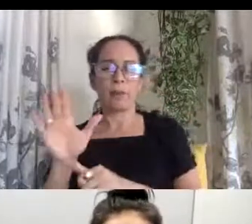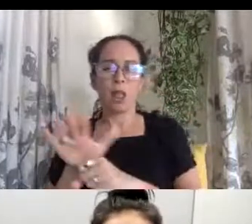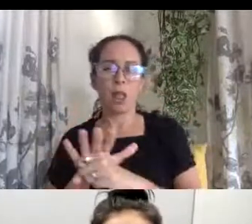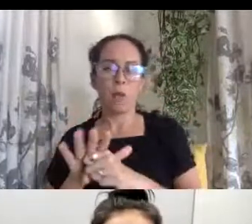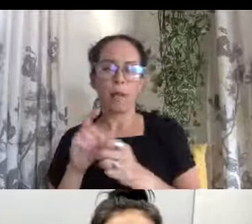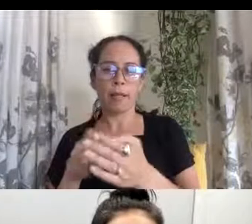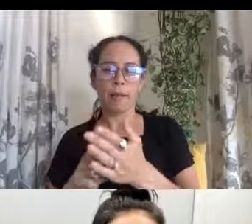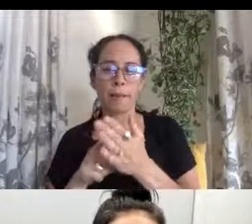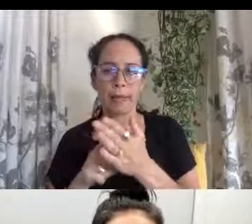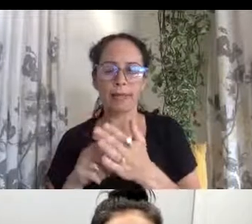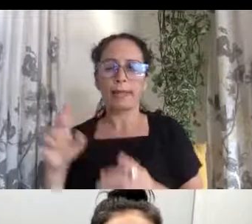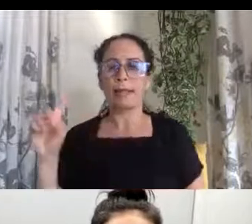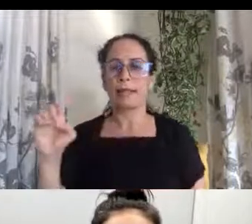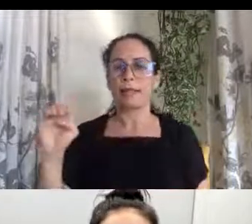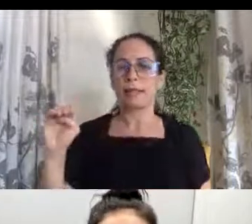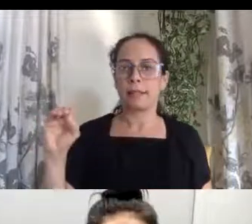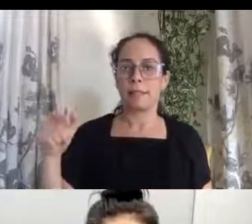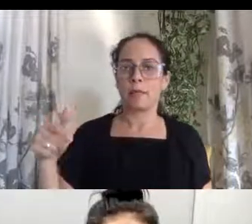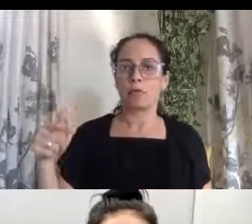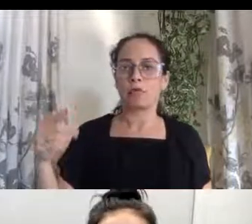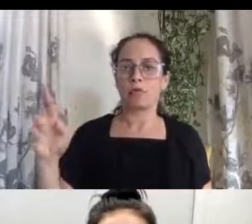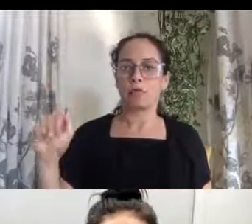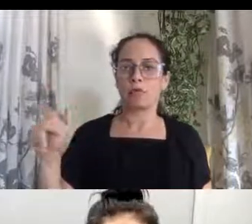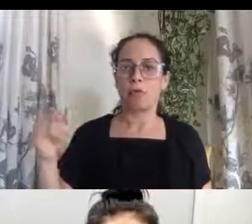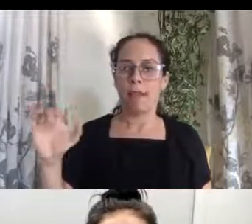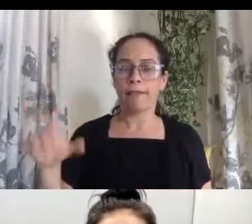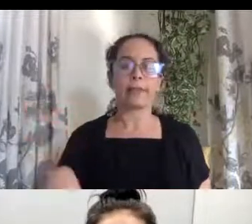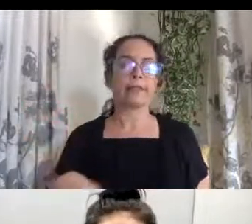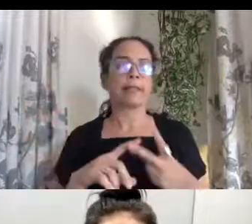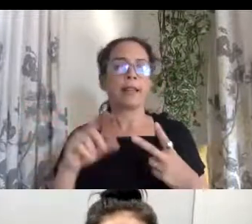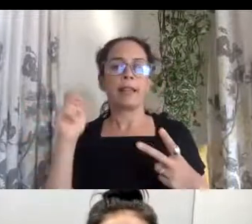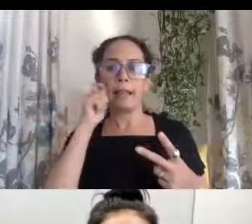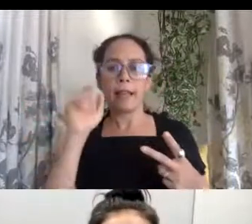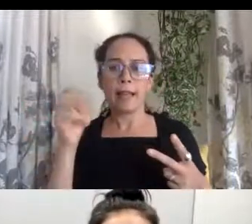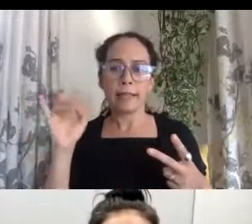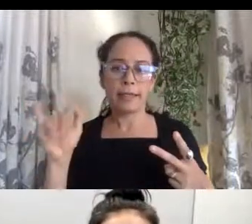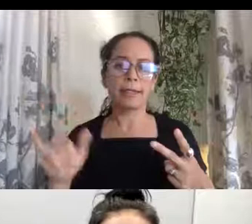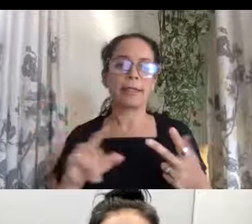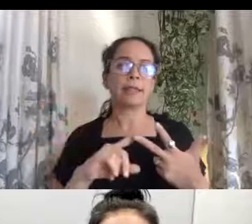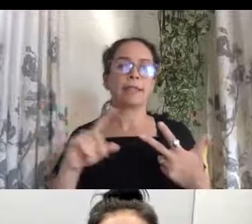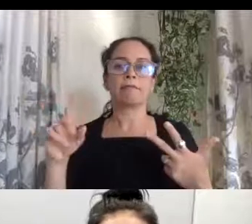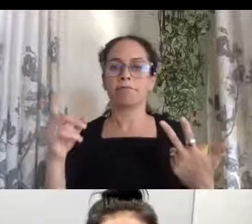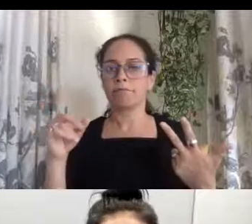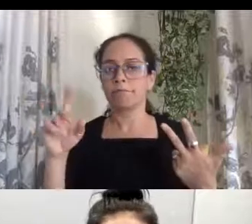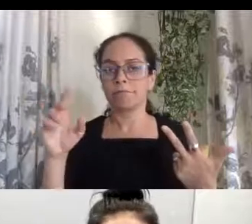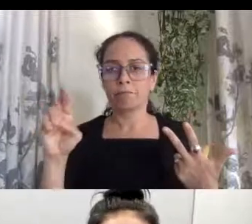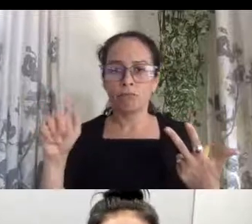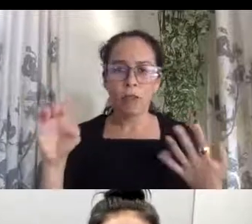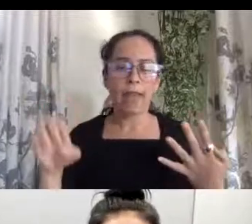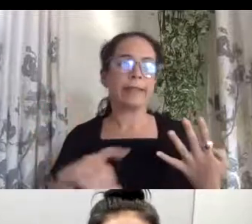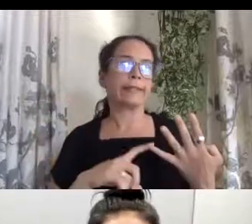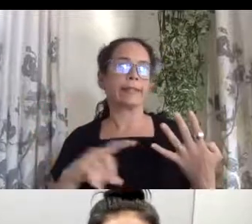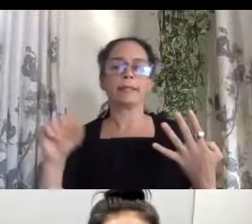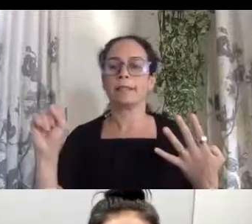demographics. Now also we're asking for ethnicity, race, sex. So those are questions that are